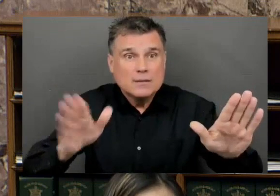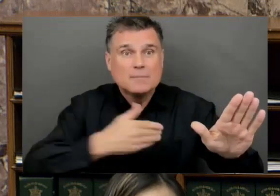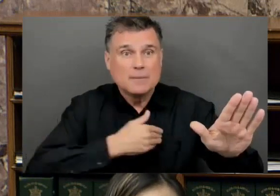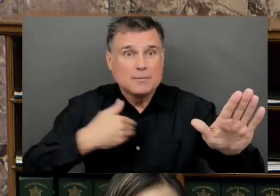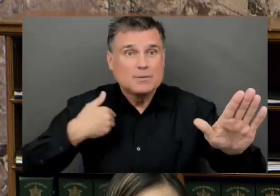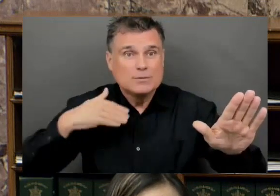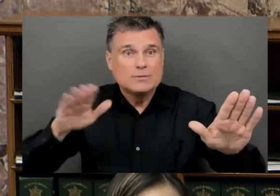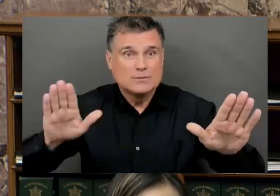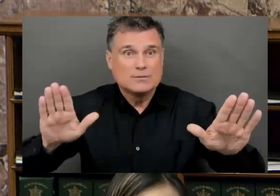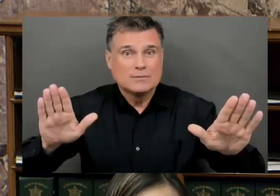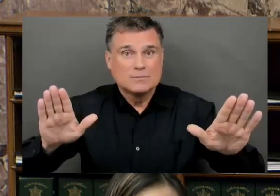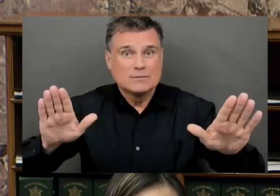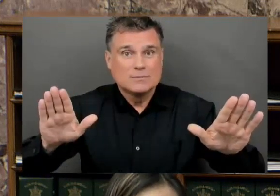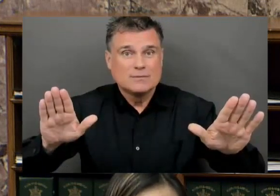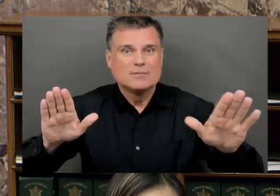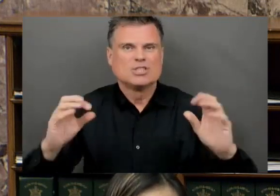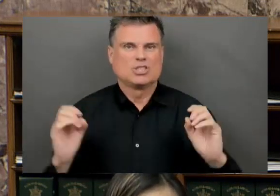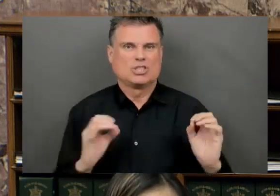Thank you, members.